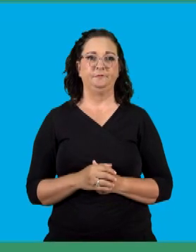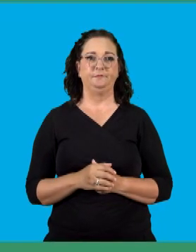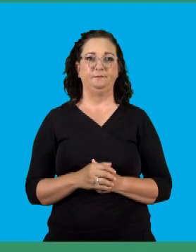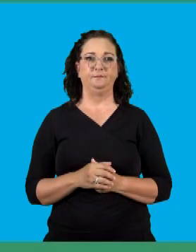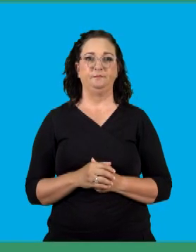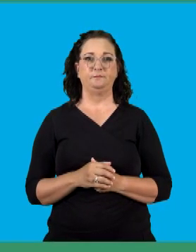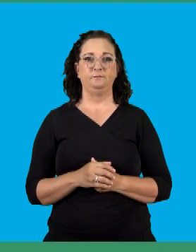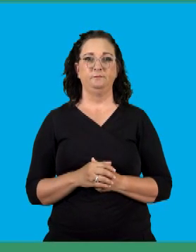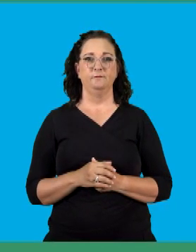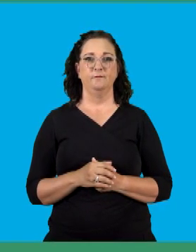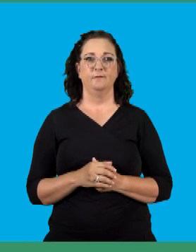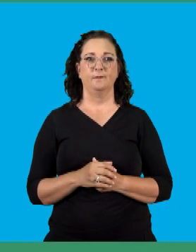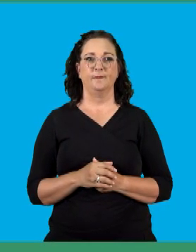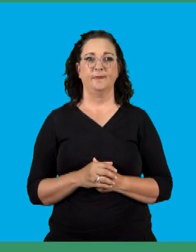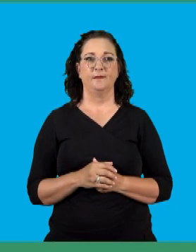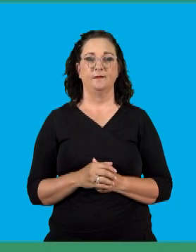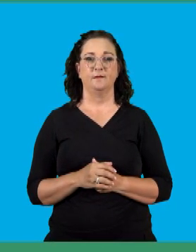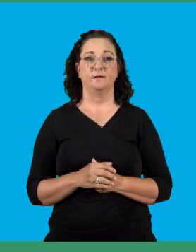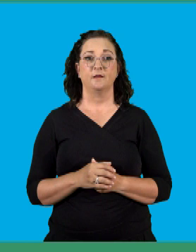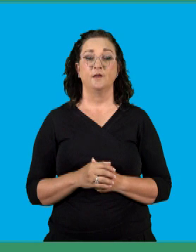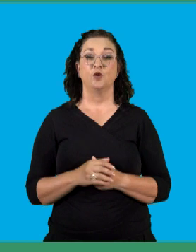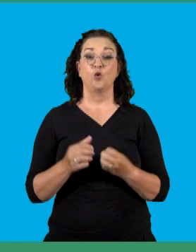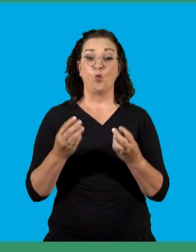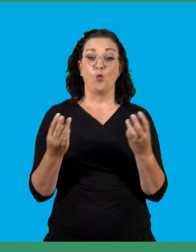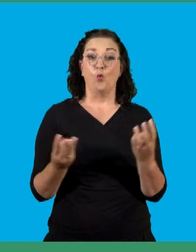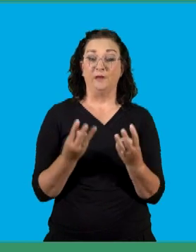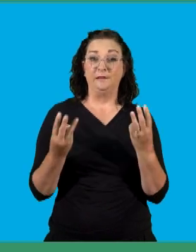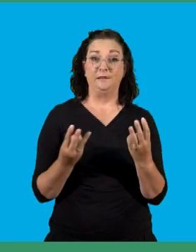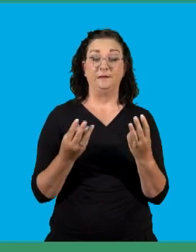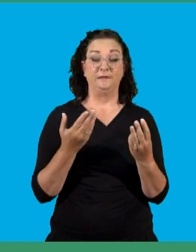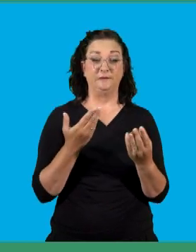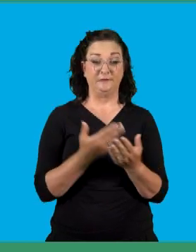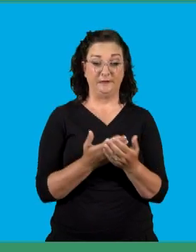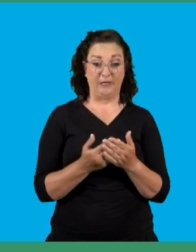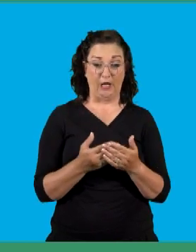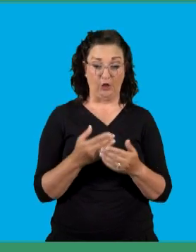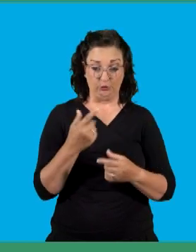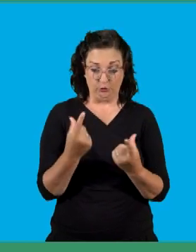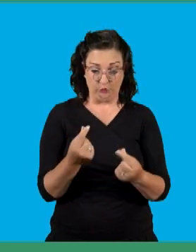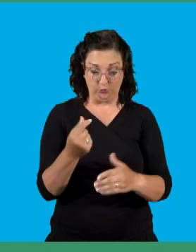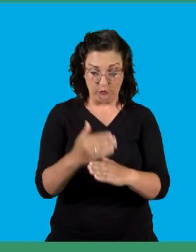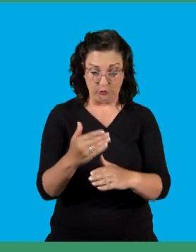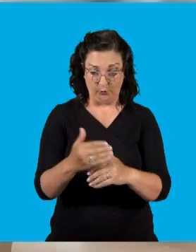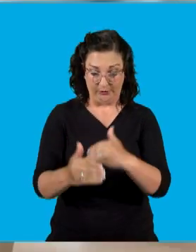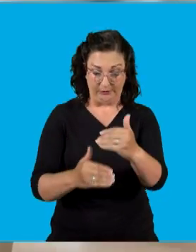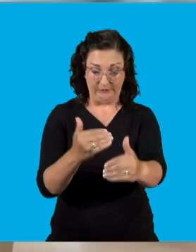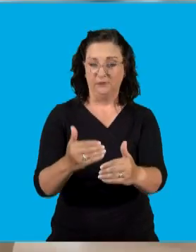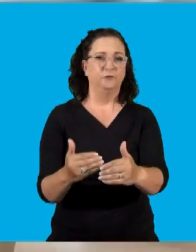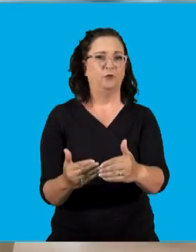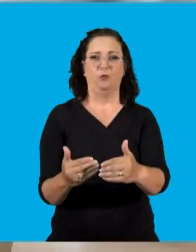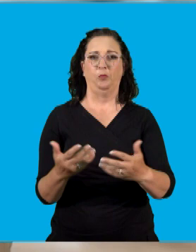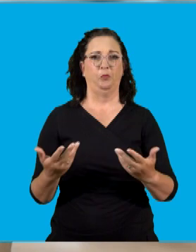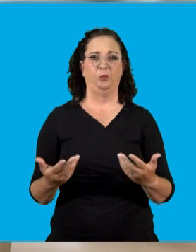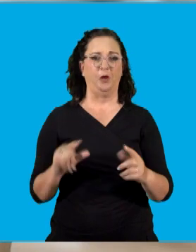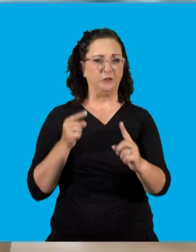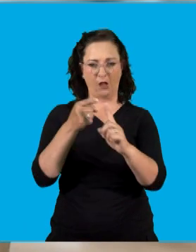Workers produce less than they should. So these workers, they produce less than they should produce. If a target was